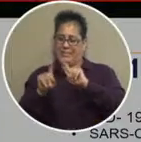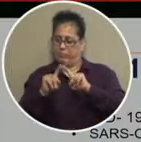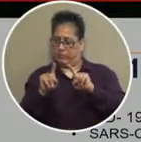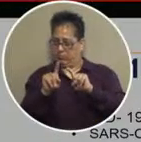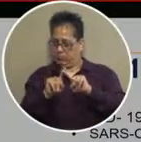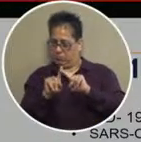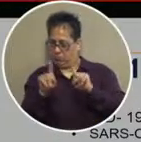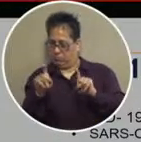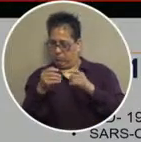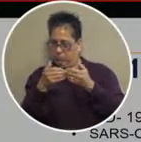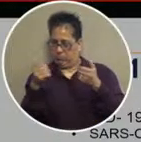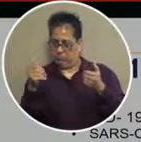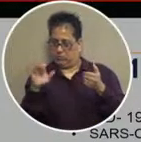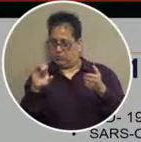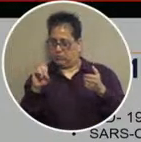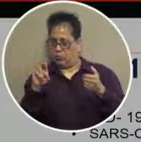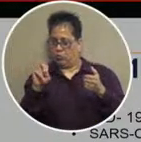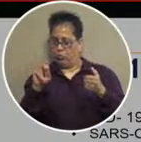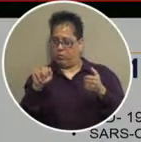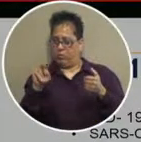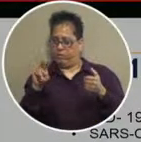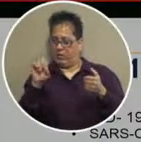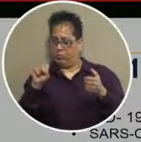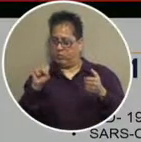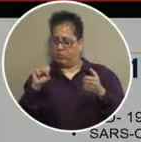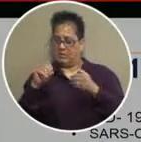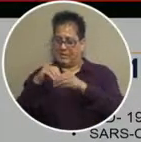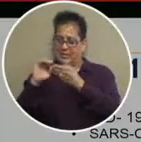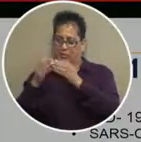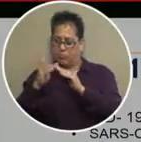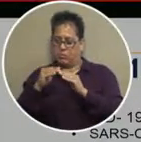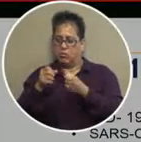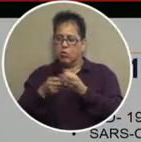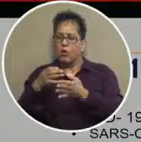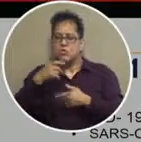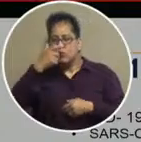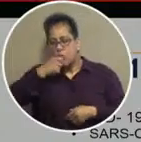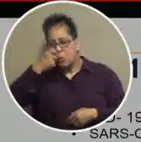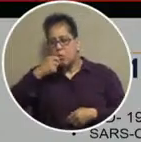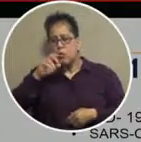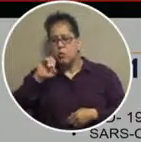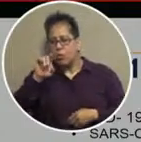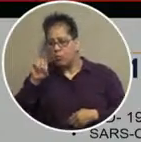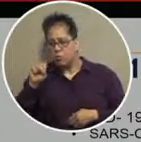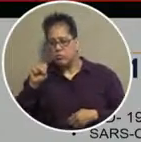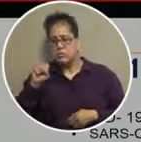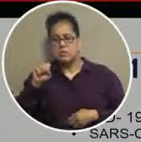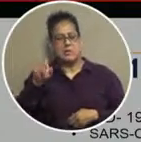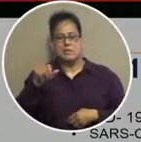was just the coronavirus that was circulating in our community causing colds, and it was not the novel